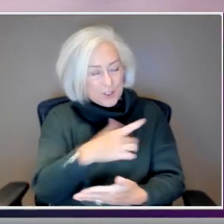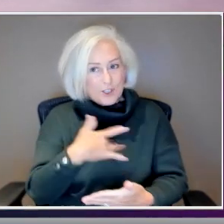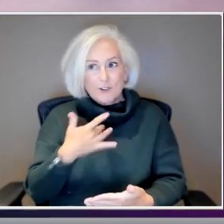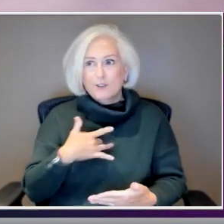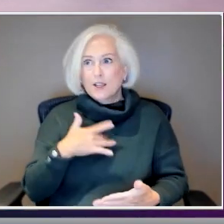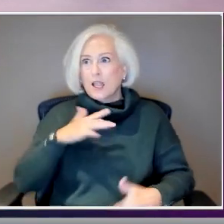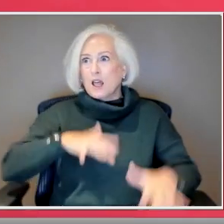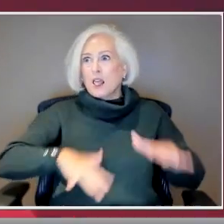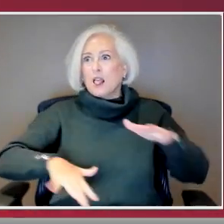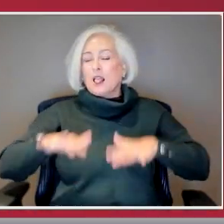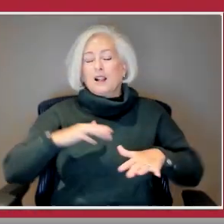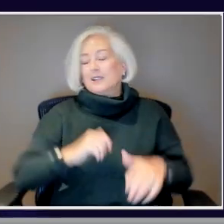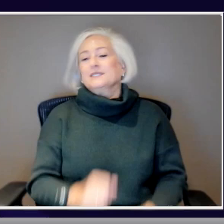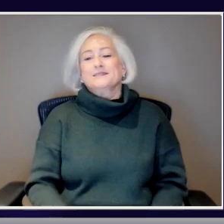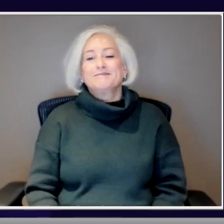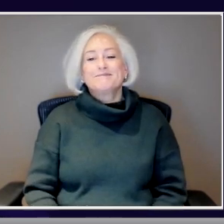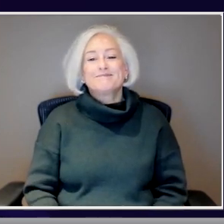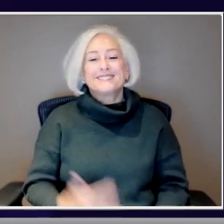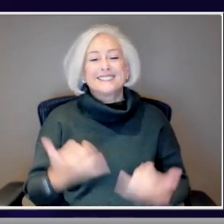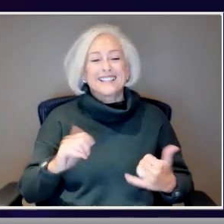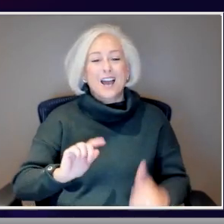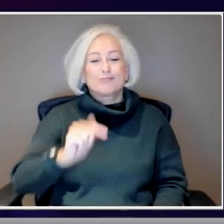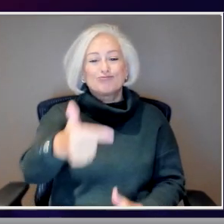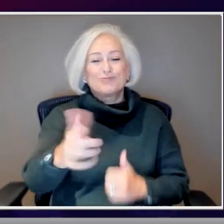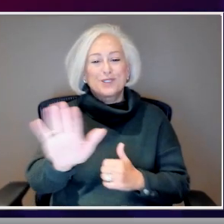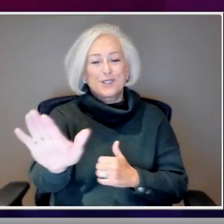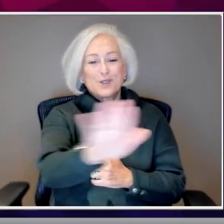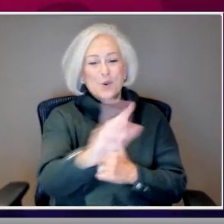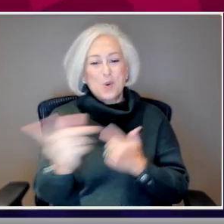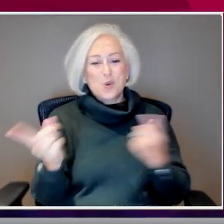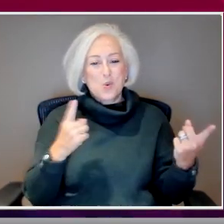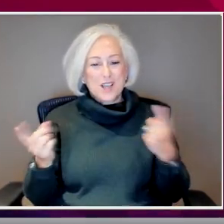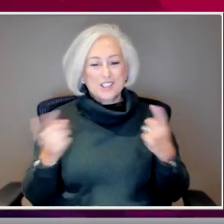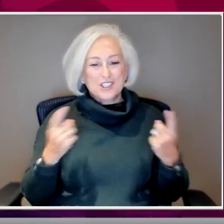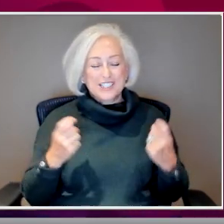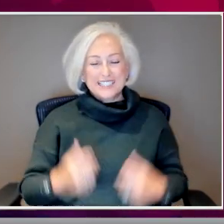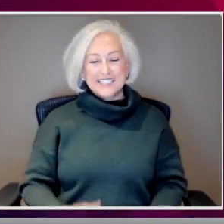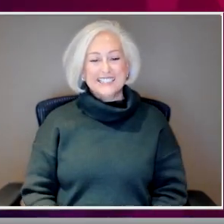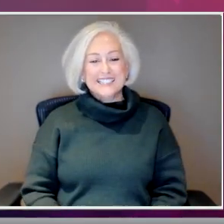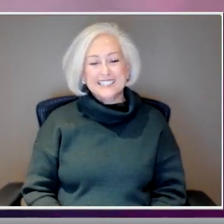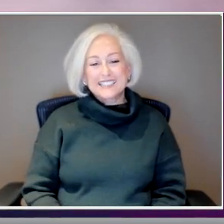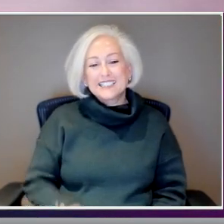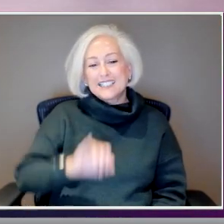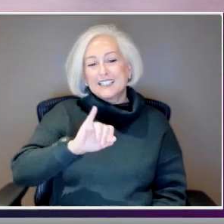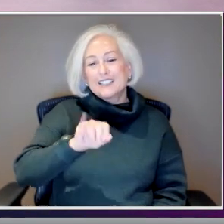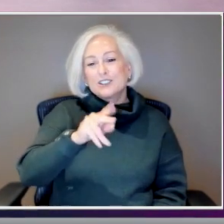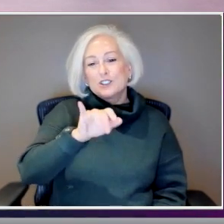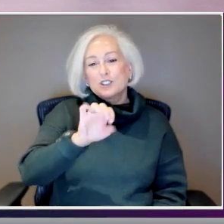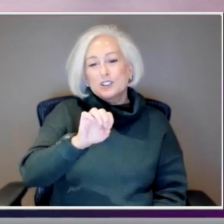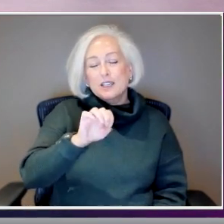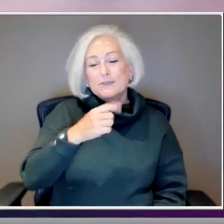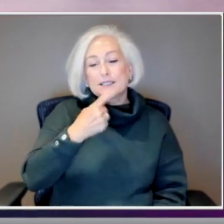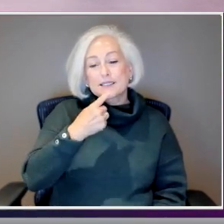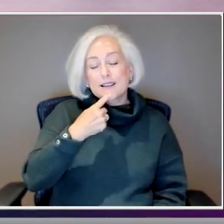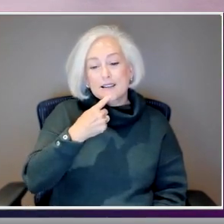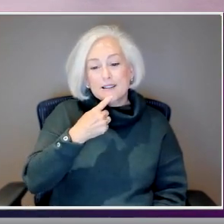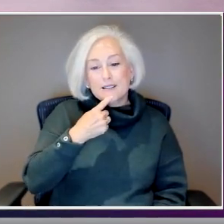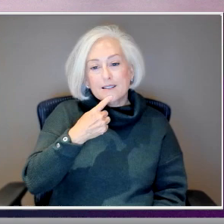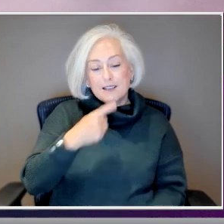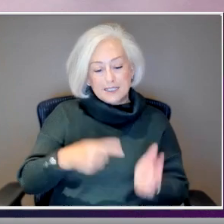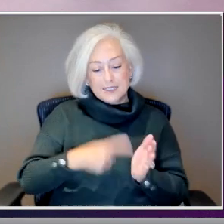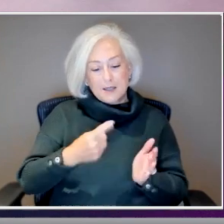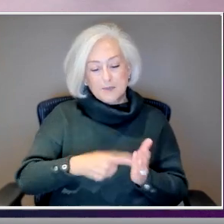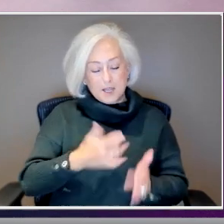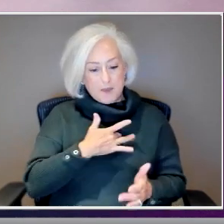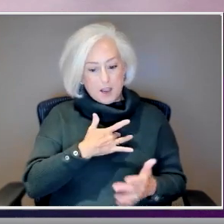have questions coming in from our viewers, so I want to get to those, and I want to start with Jamie. Jamie writes, sometimes my heart races when